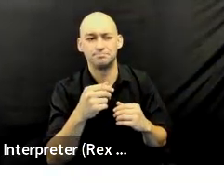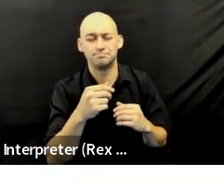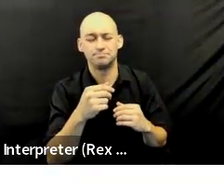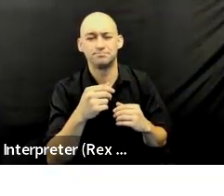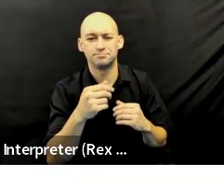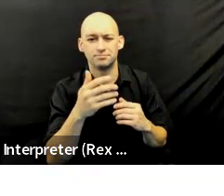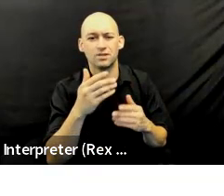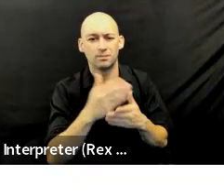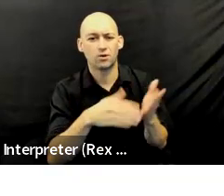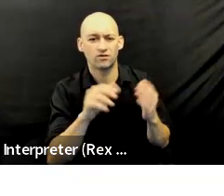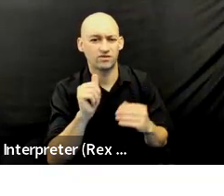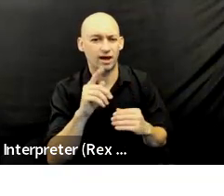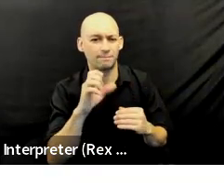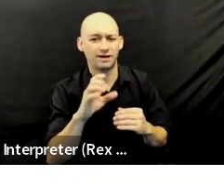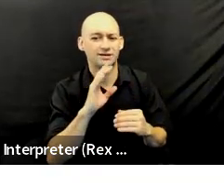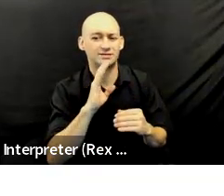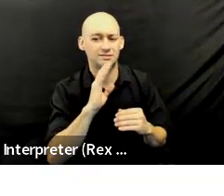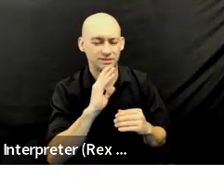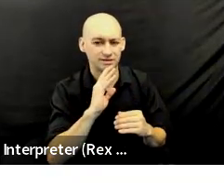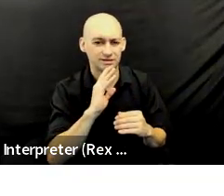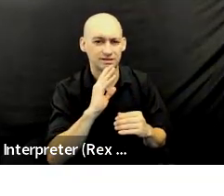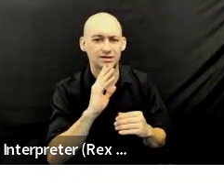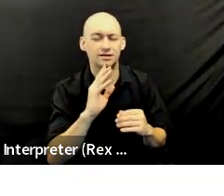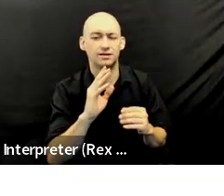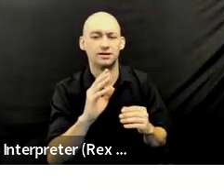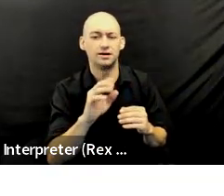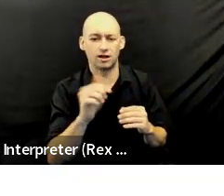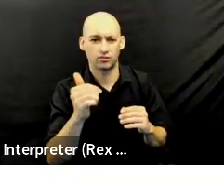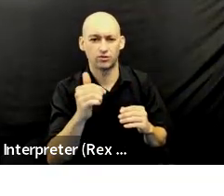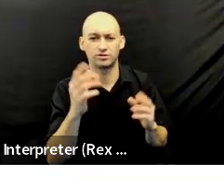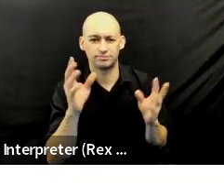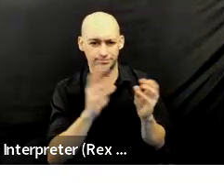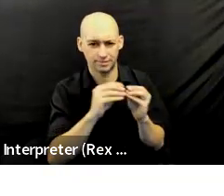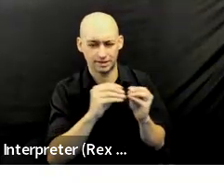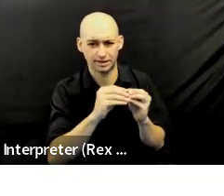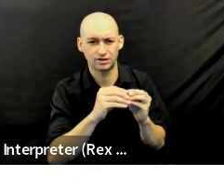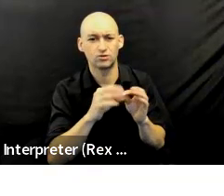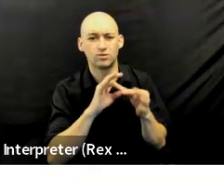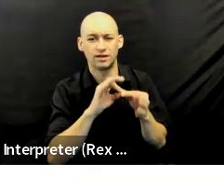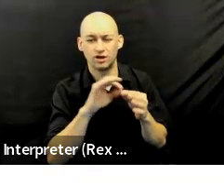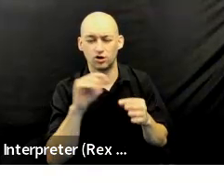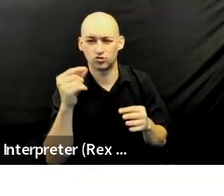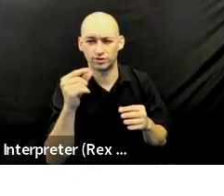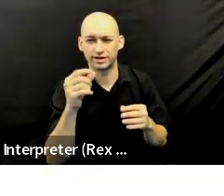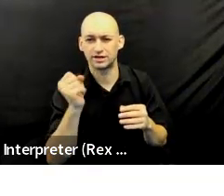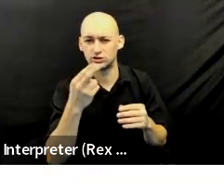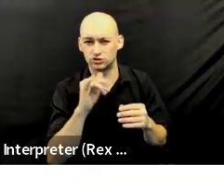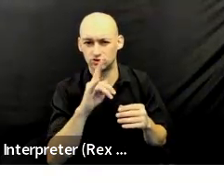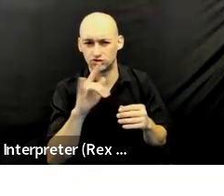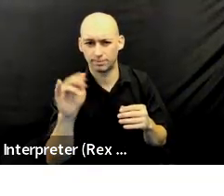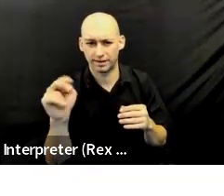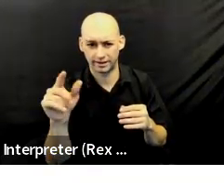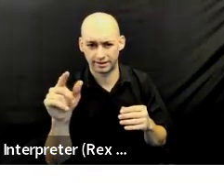of APEC, speak at another event related to green shipping corridors, where several port